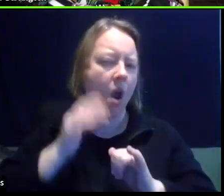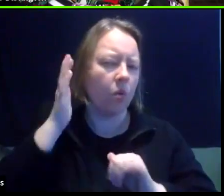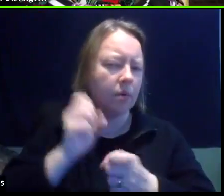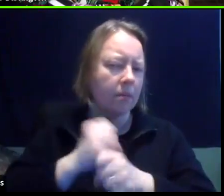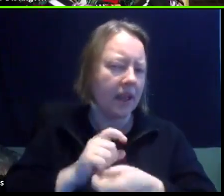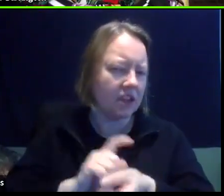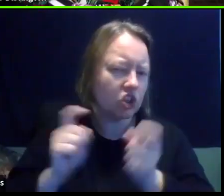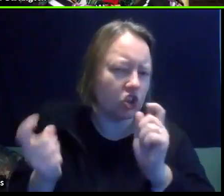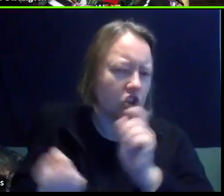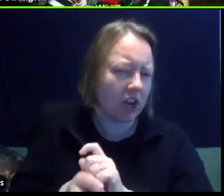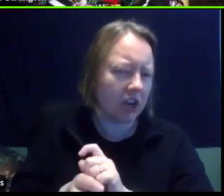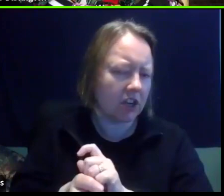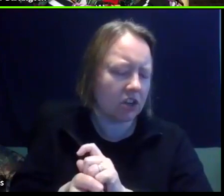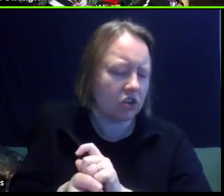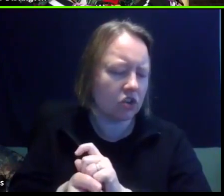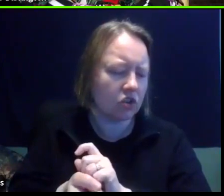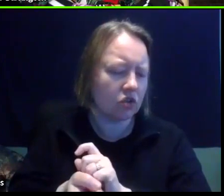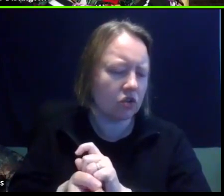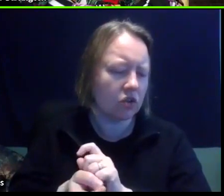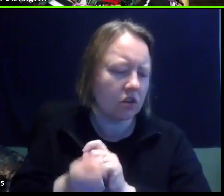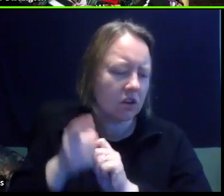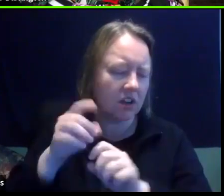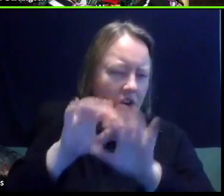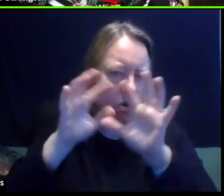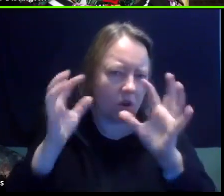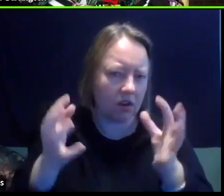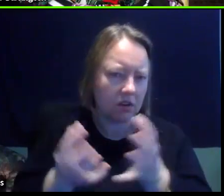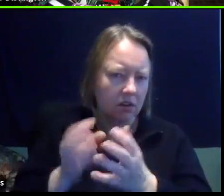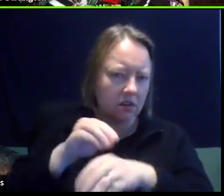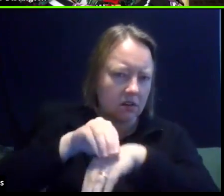change within your sphere of influence.